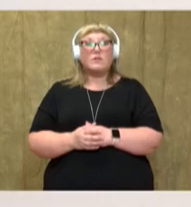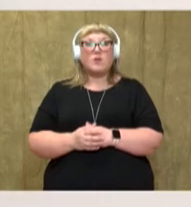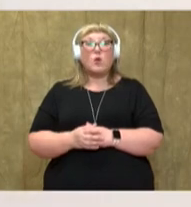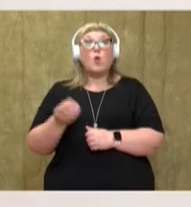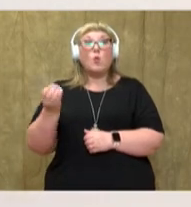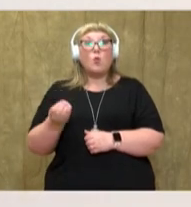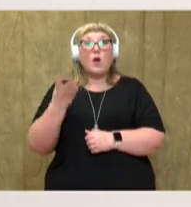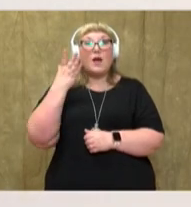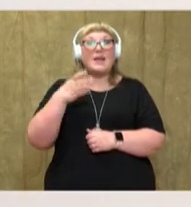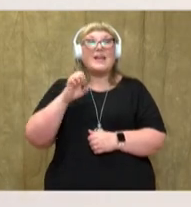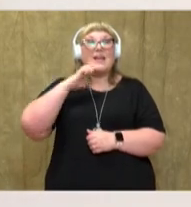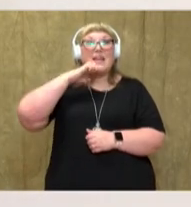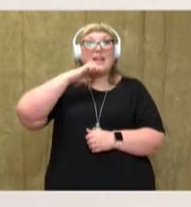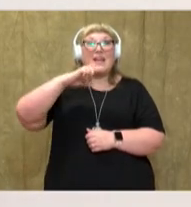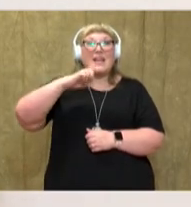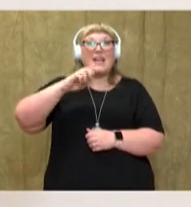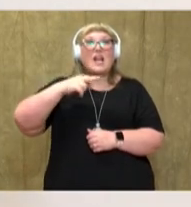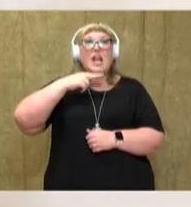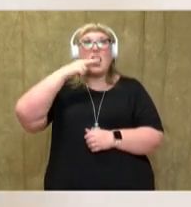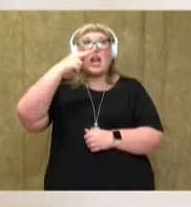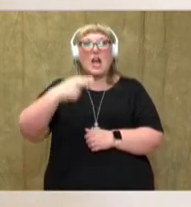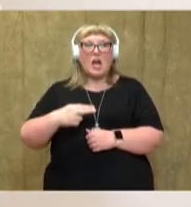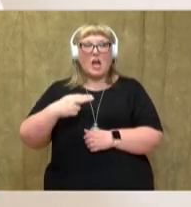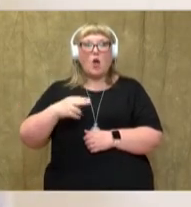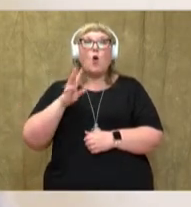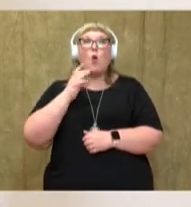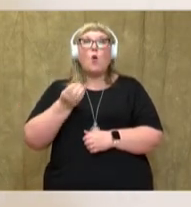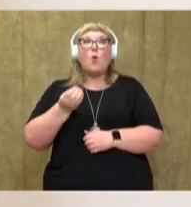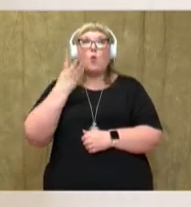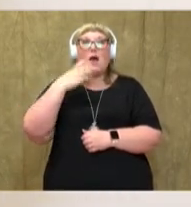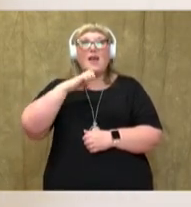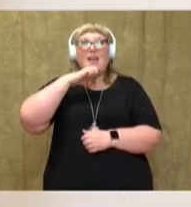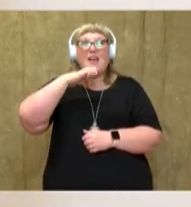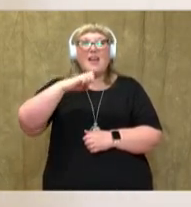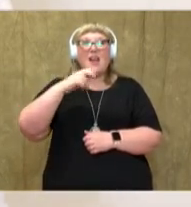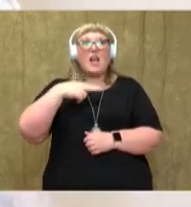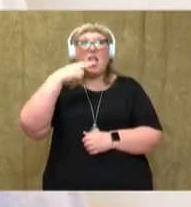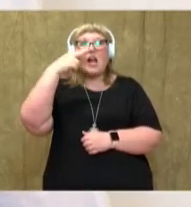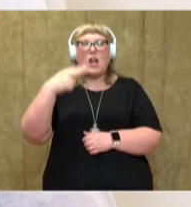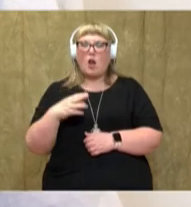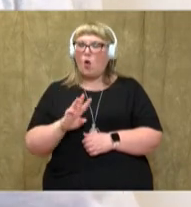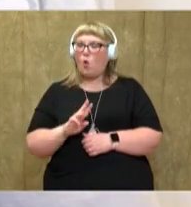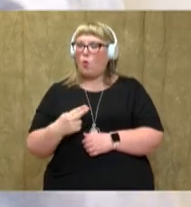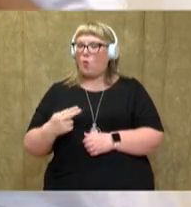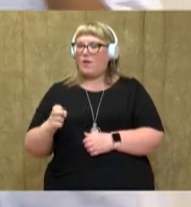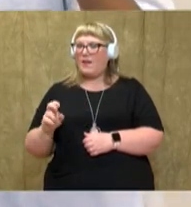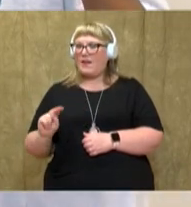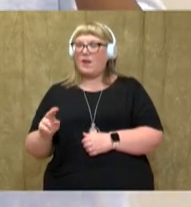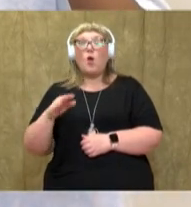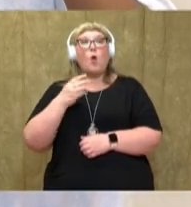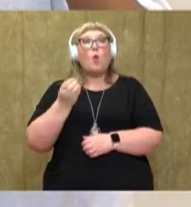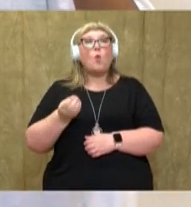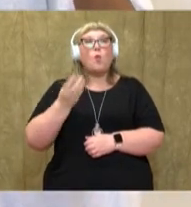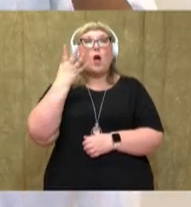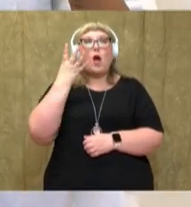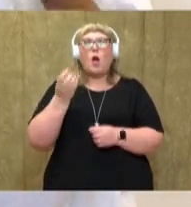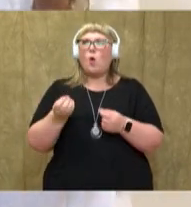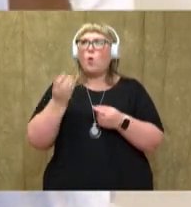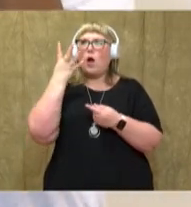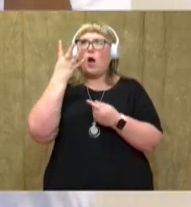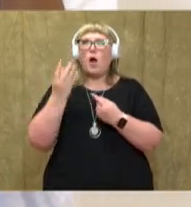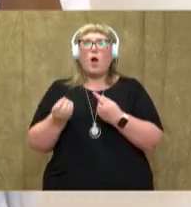me. And when. Very good. Let's start with the very first sound we hear in